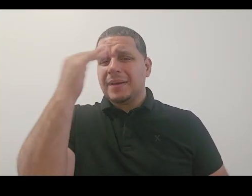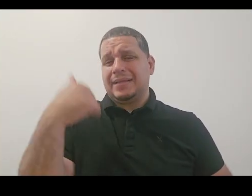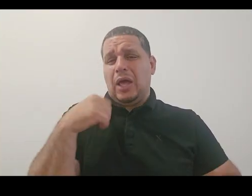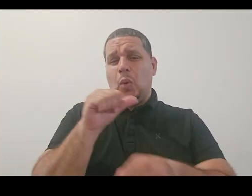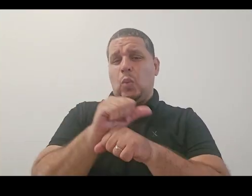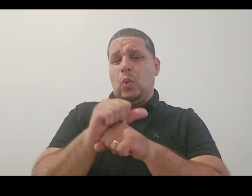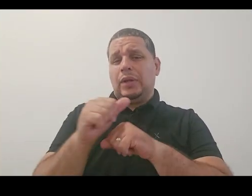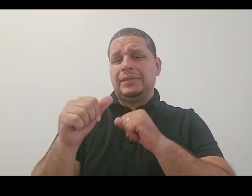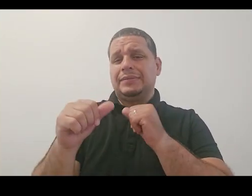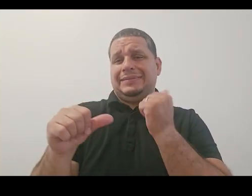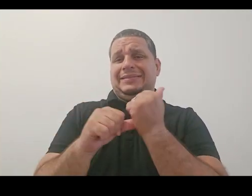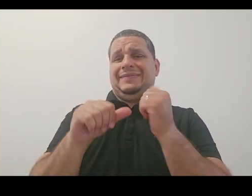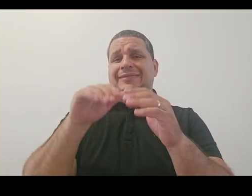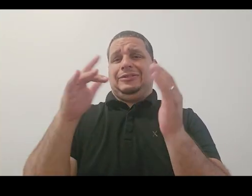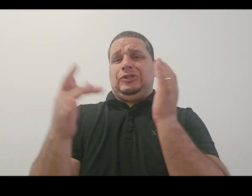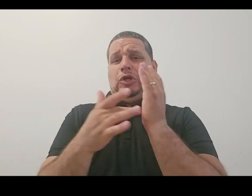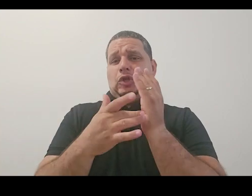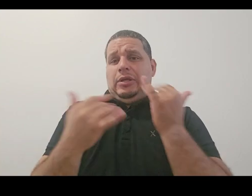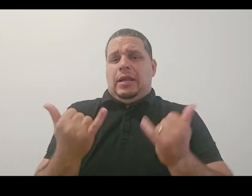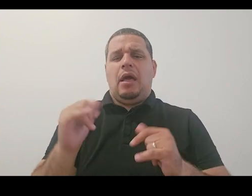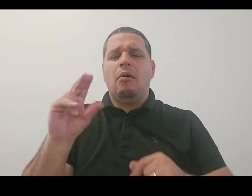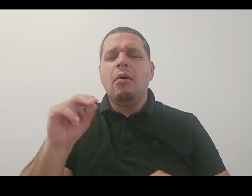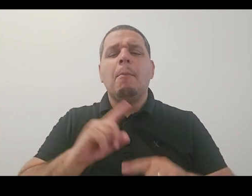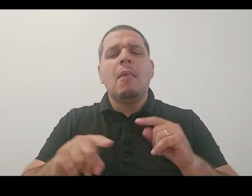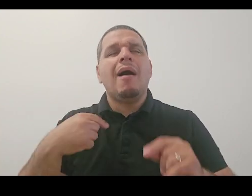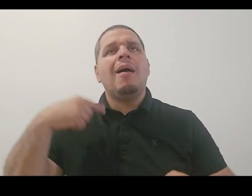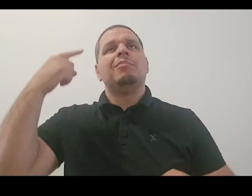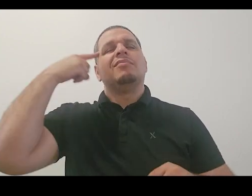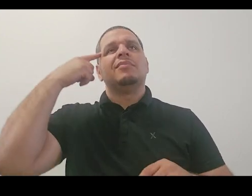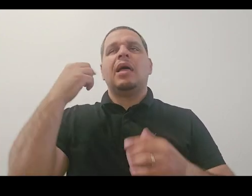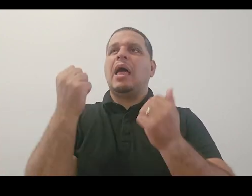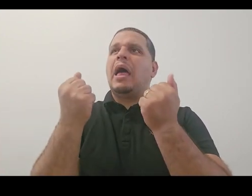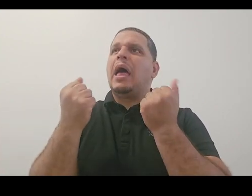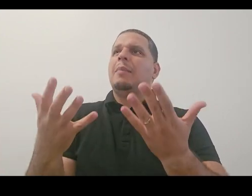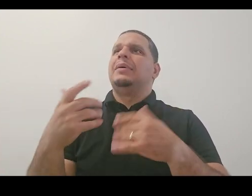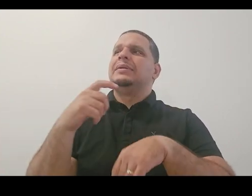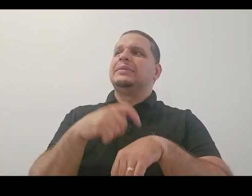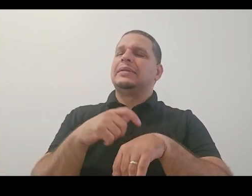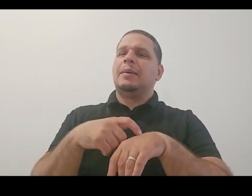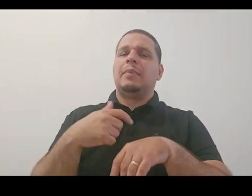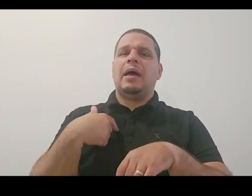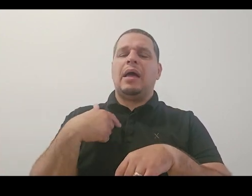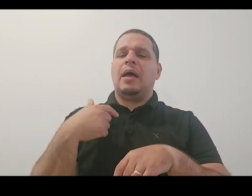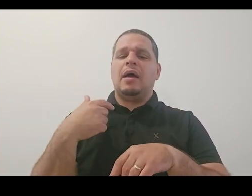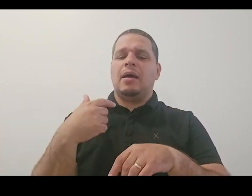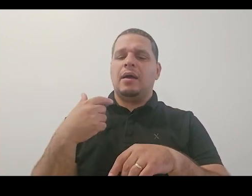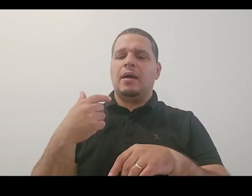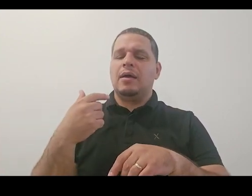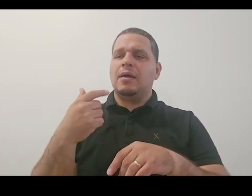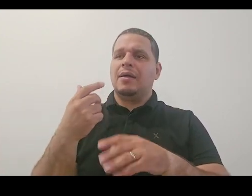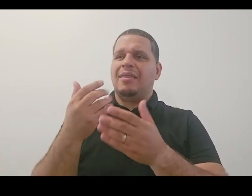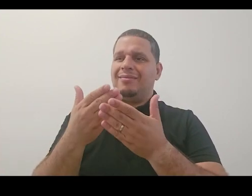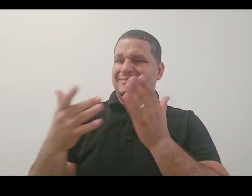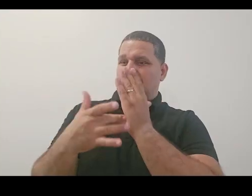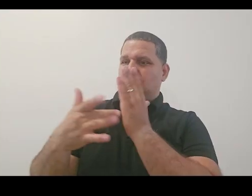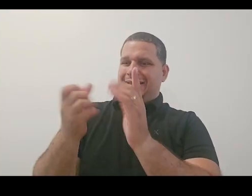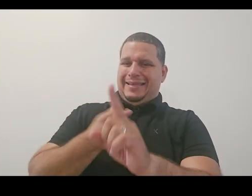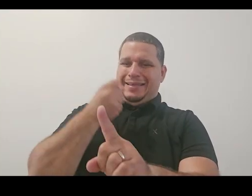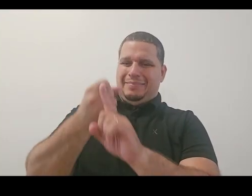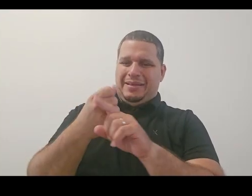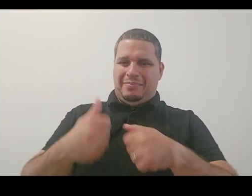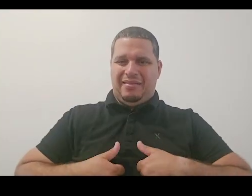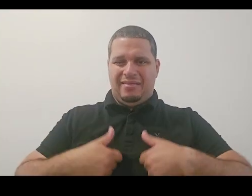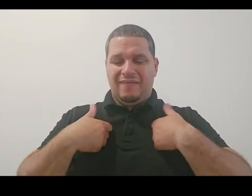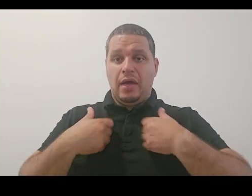technology now, but I'm just thinking of how much tech and tactile things have impacted my life and how much I rely on